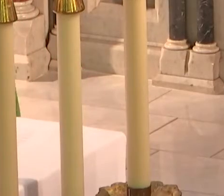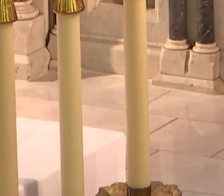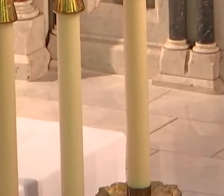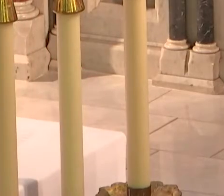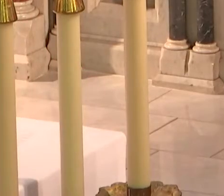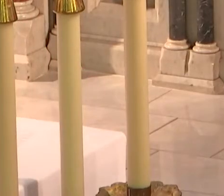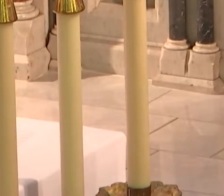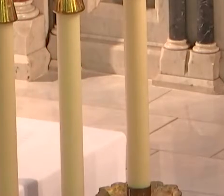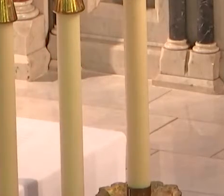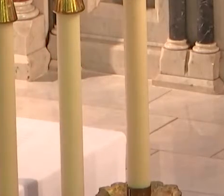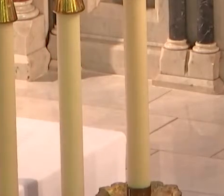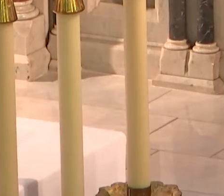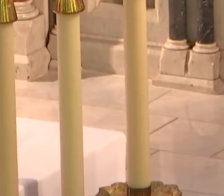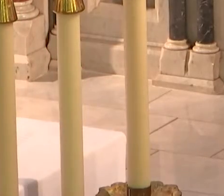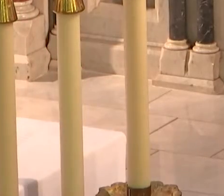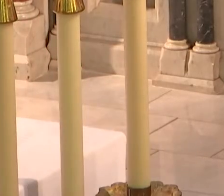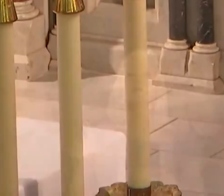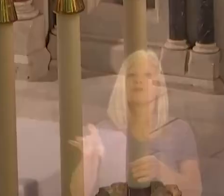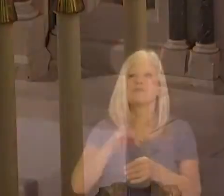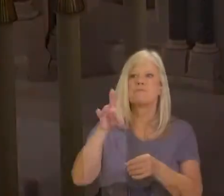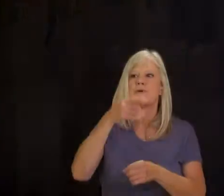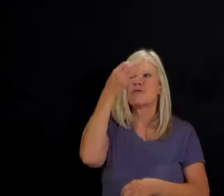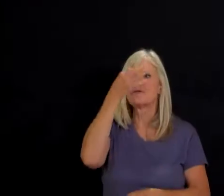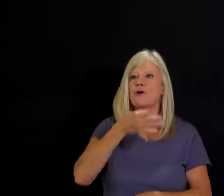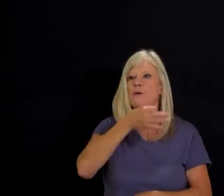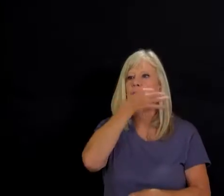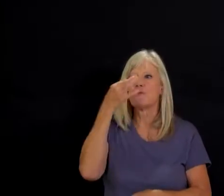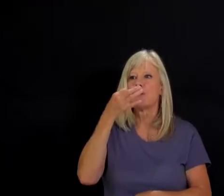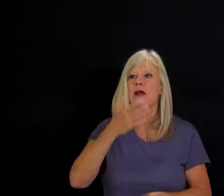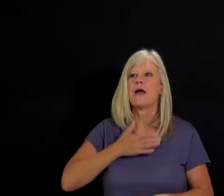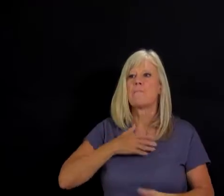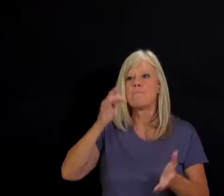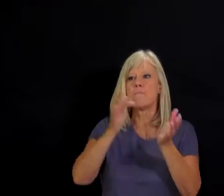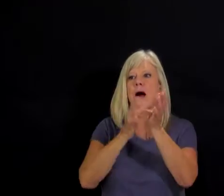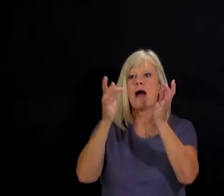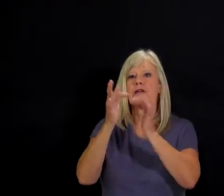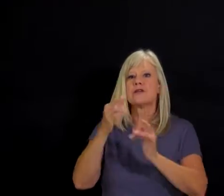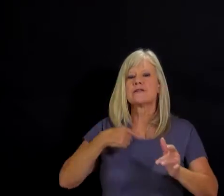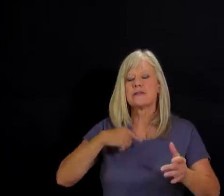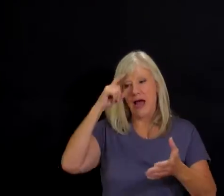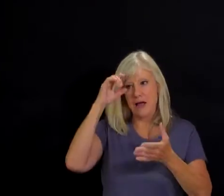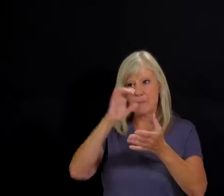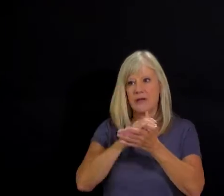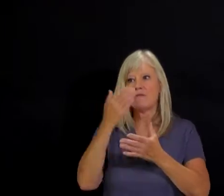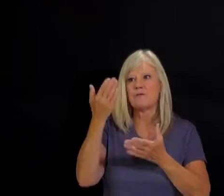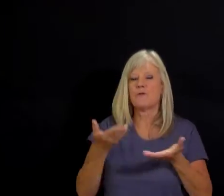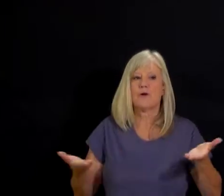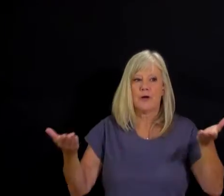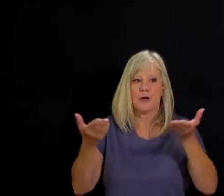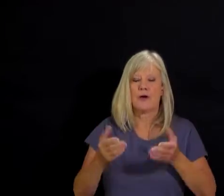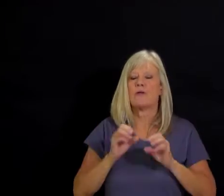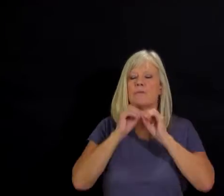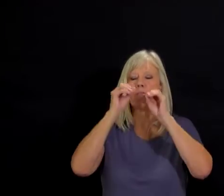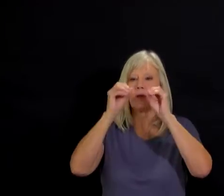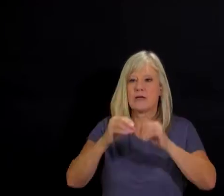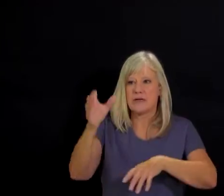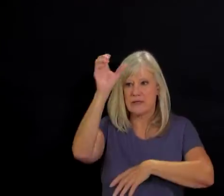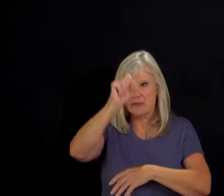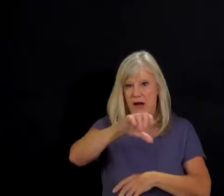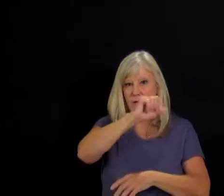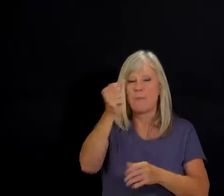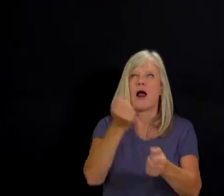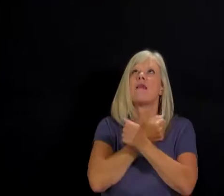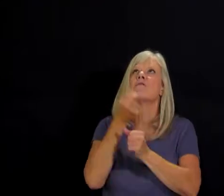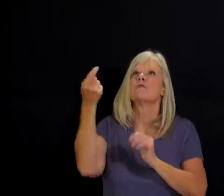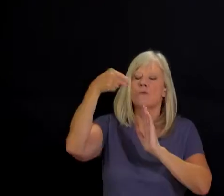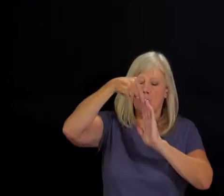The act of spiritual communion. My Jesus, I believe that you are present in the most blessed sacrament. I love you above all things. I